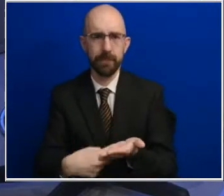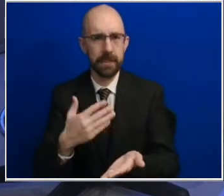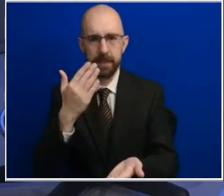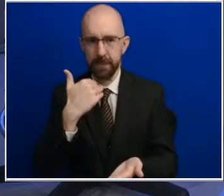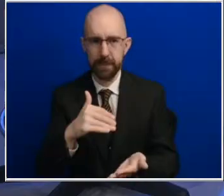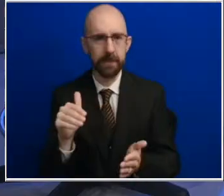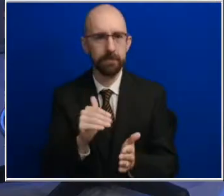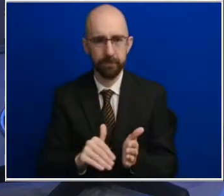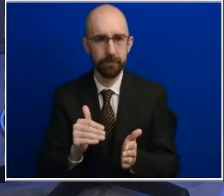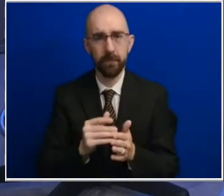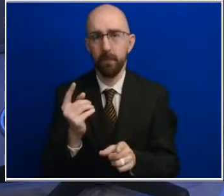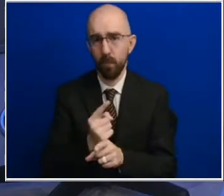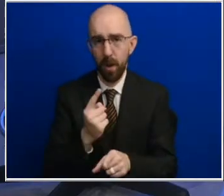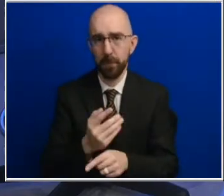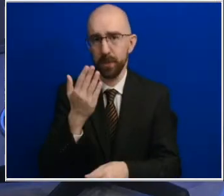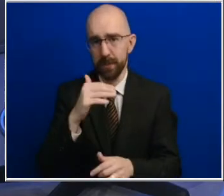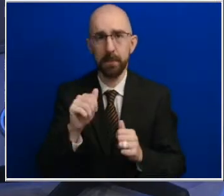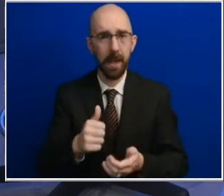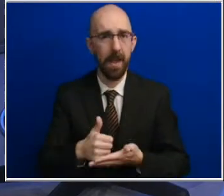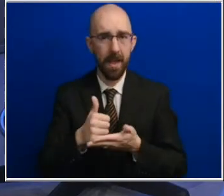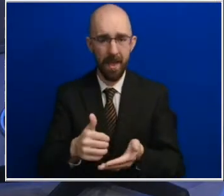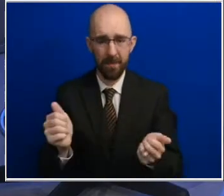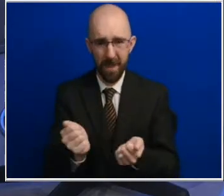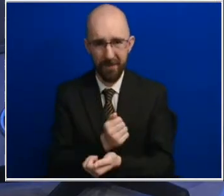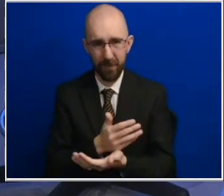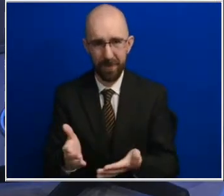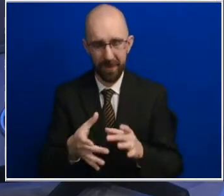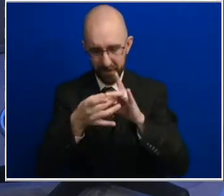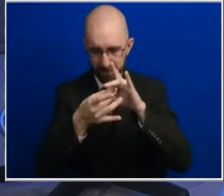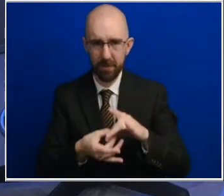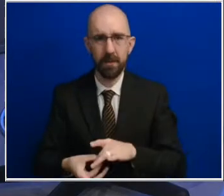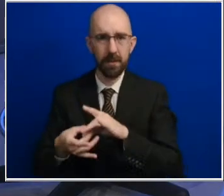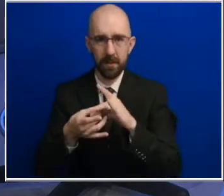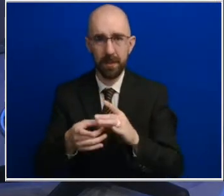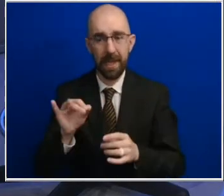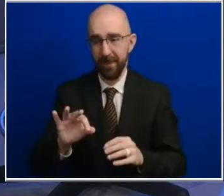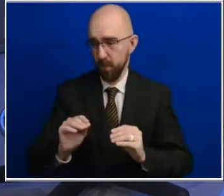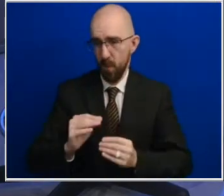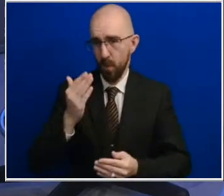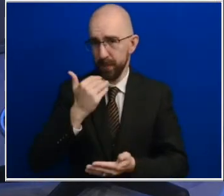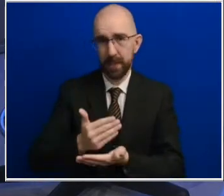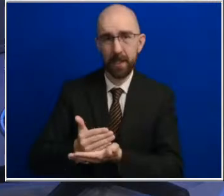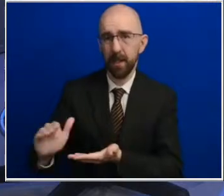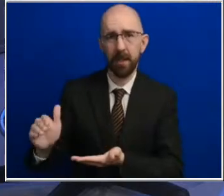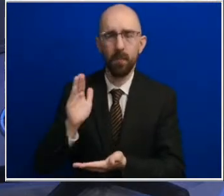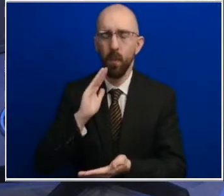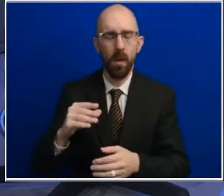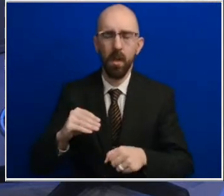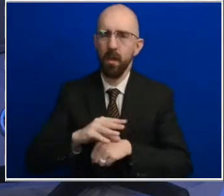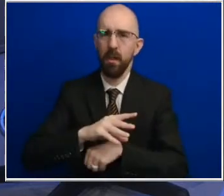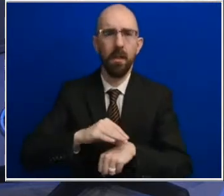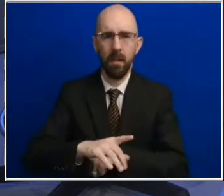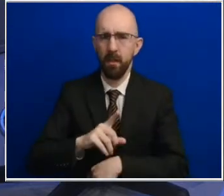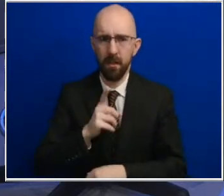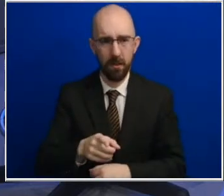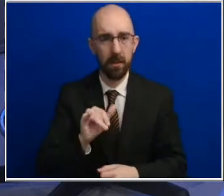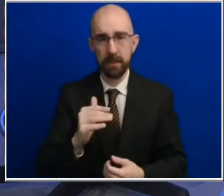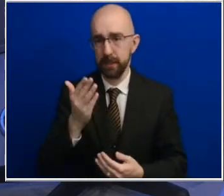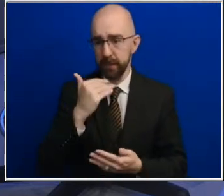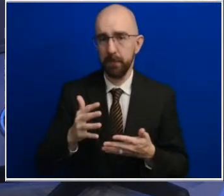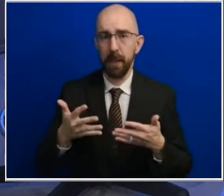sleep can help with everything, and not getting it can affect everything. That sleep anxiety, that's a real thing. People